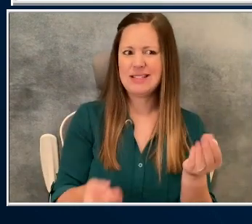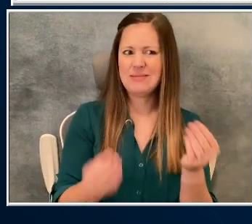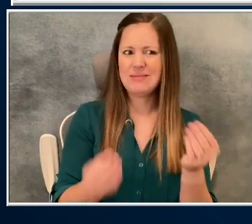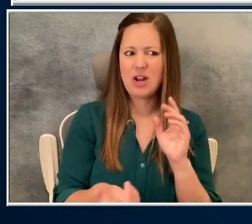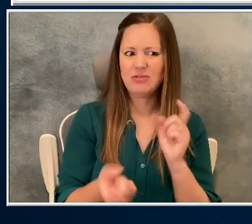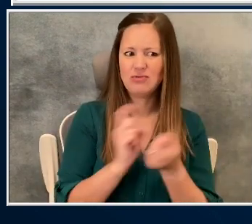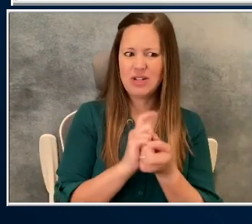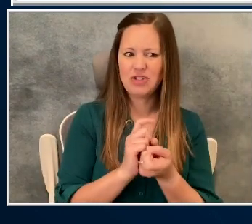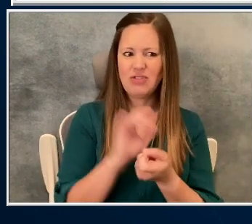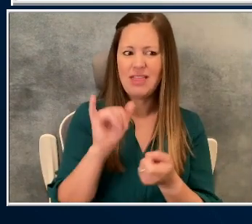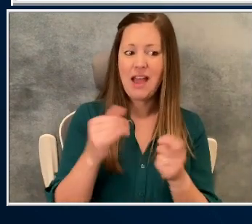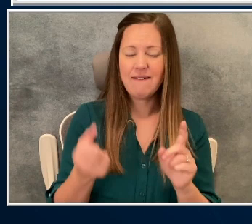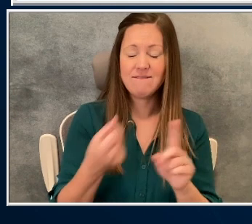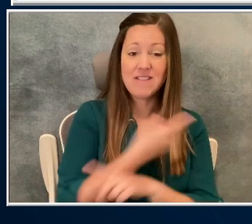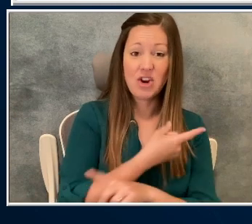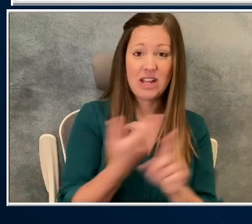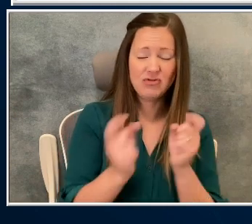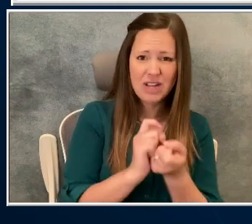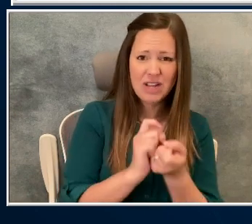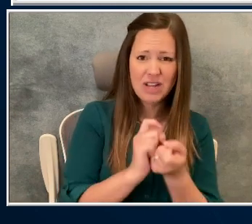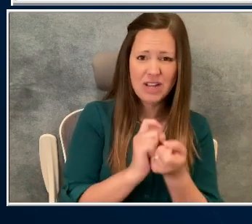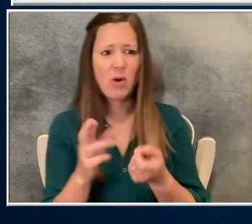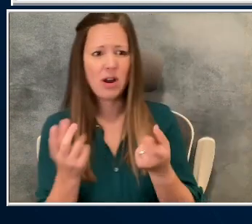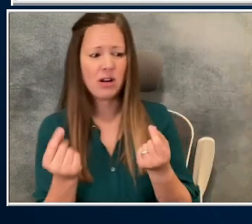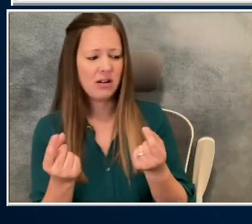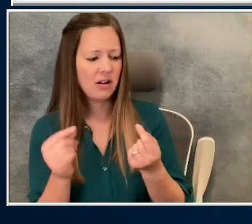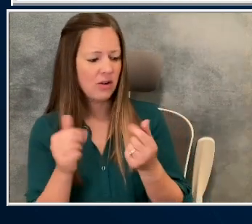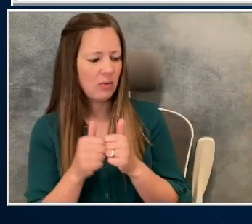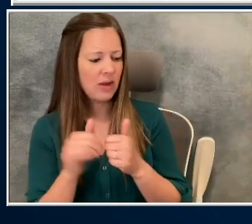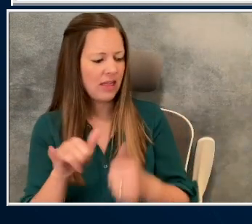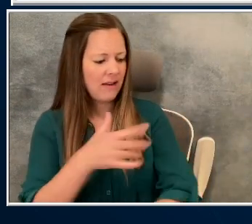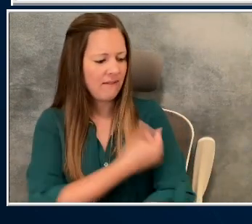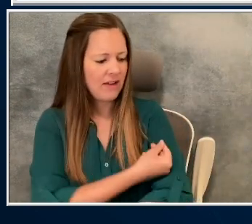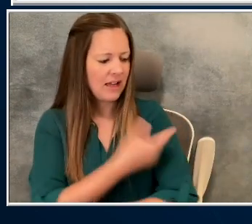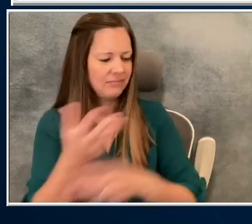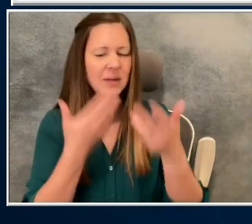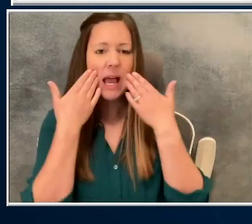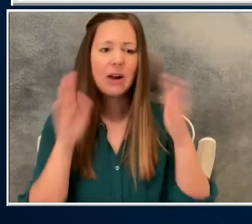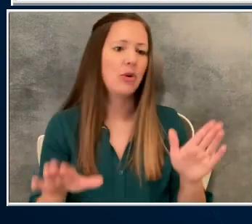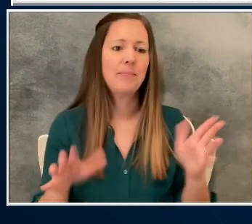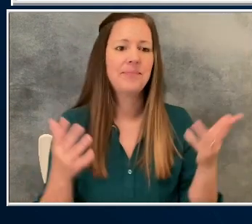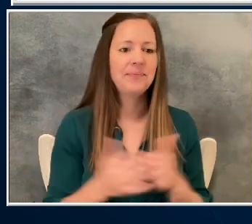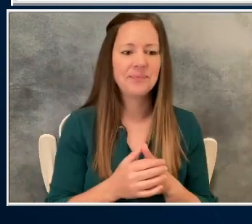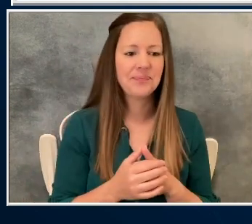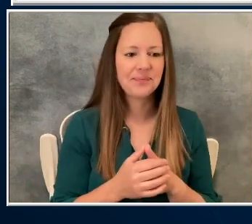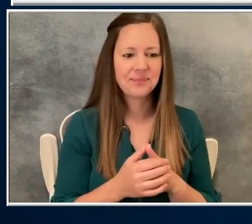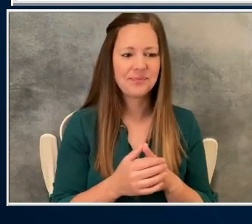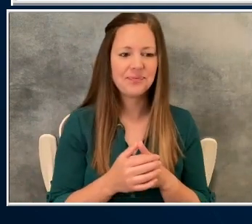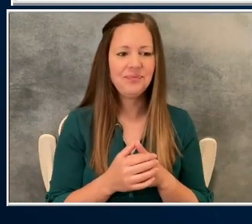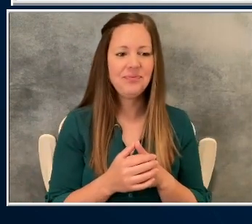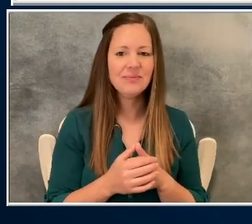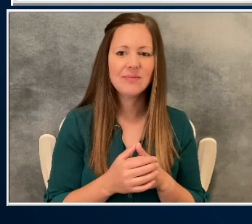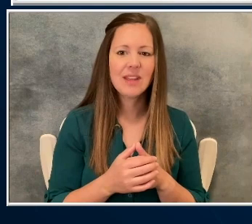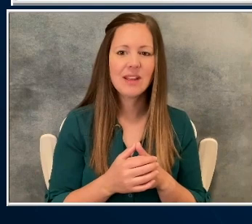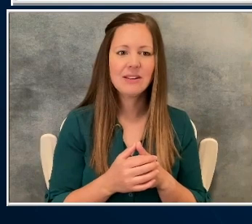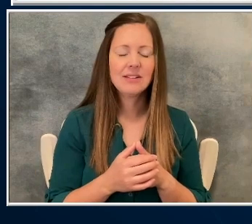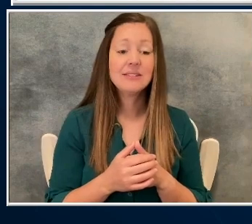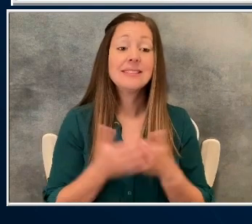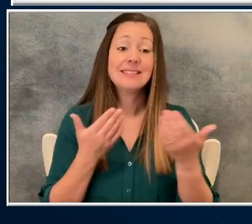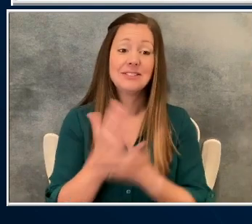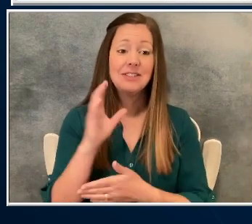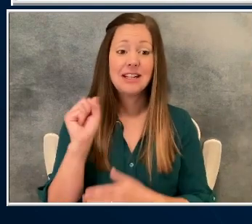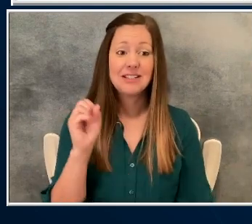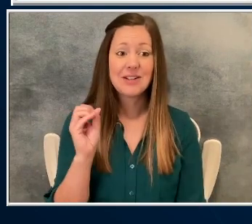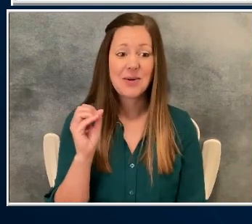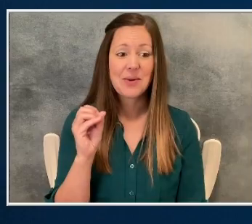rapidly, or what it is. Maybe one of these days we'll get Greg Poland back on. I think he's coming on pretty soon. Maybe we can talk with him about that too. Yeah. All right. So let's